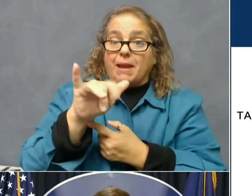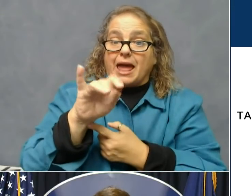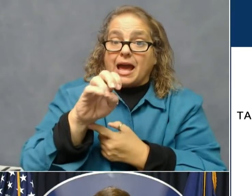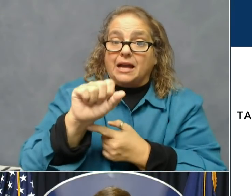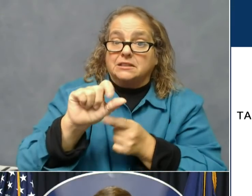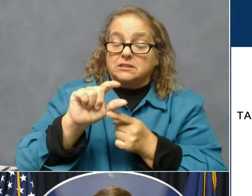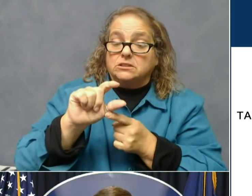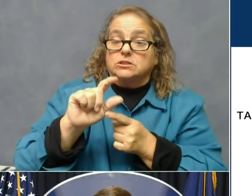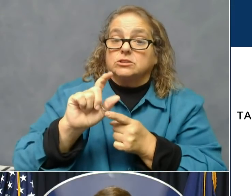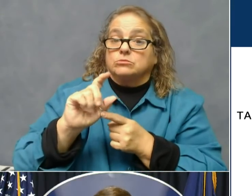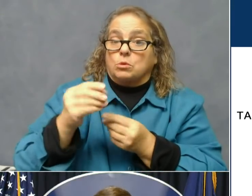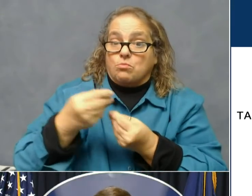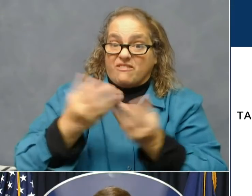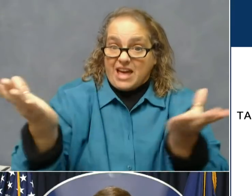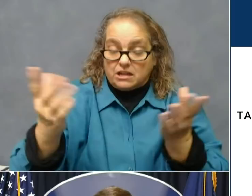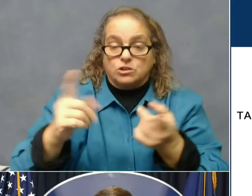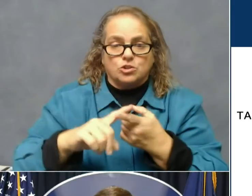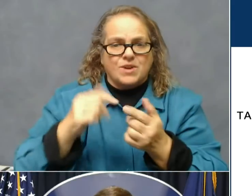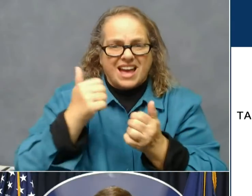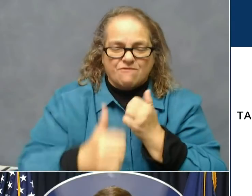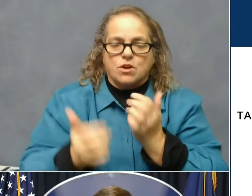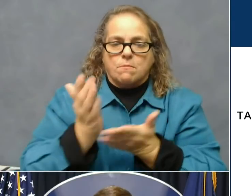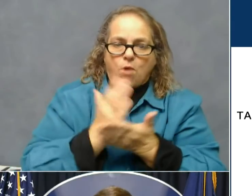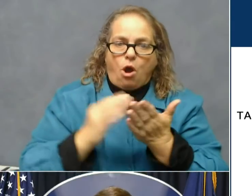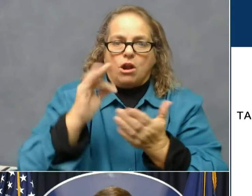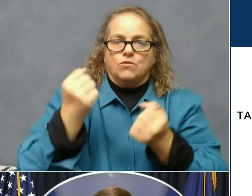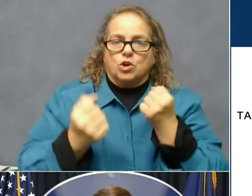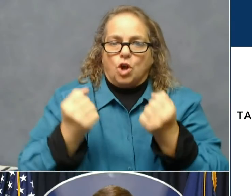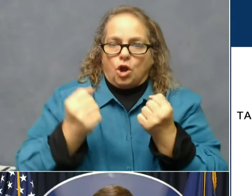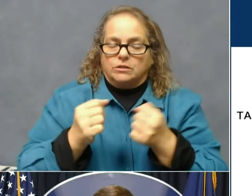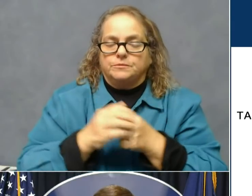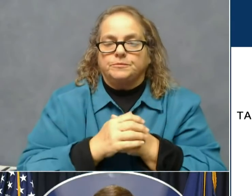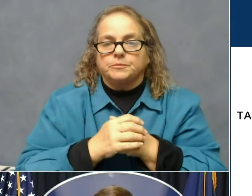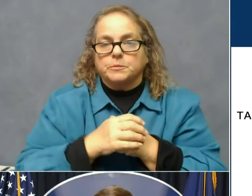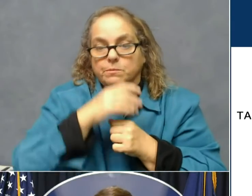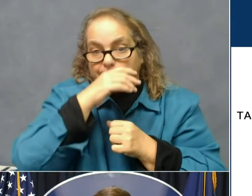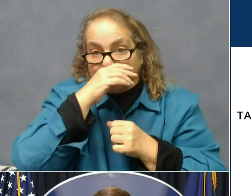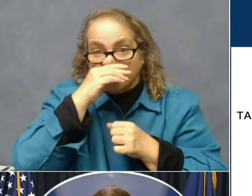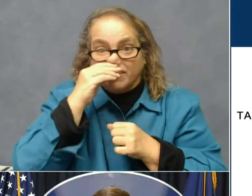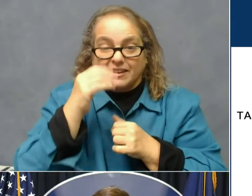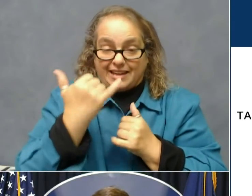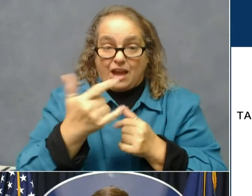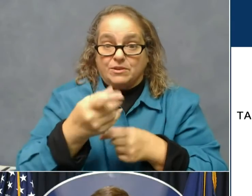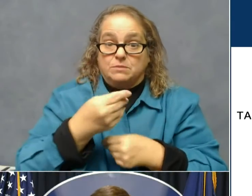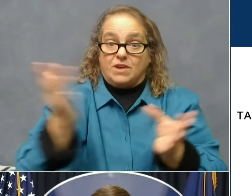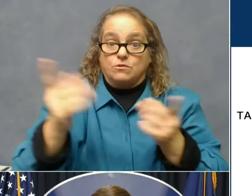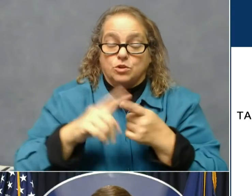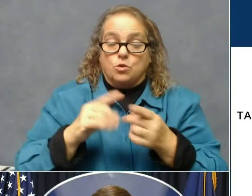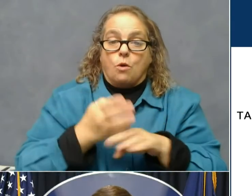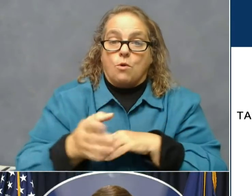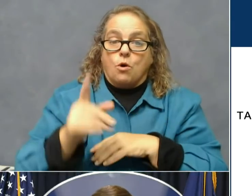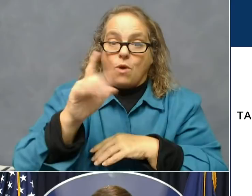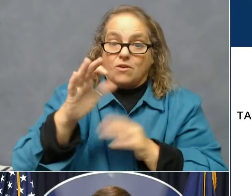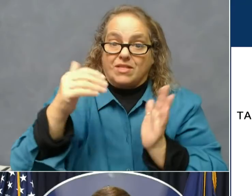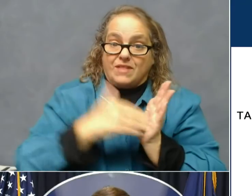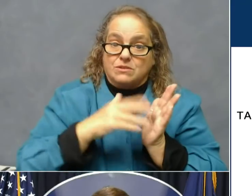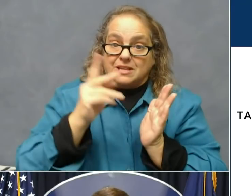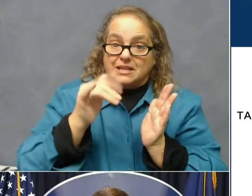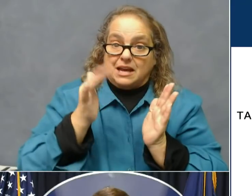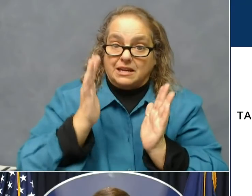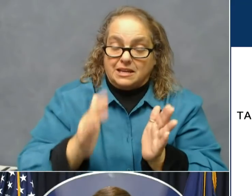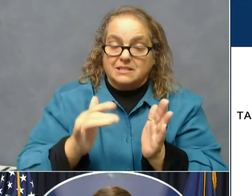industry. Tyca's announcement today adds to the more than 100,000 Kentuckians employed by automotive-related